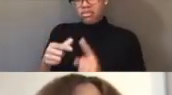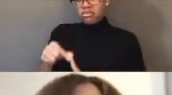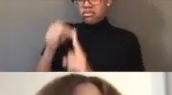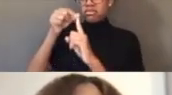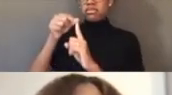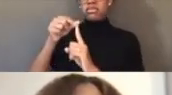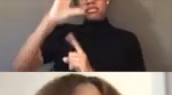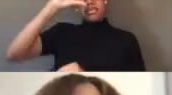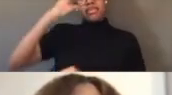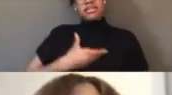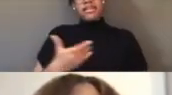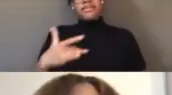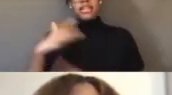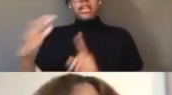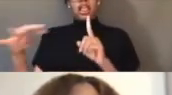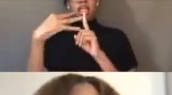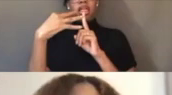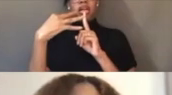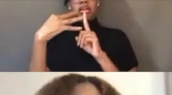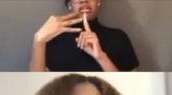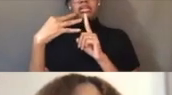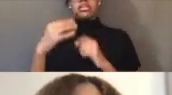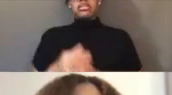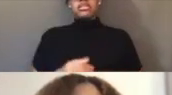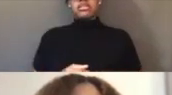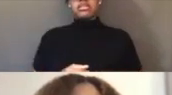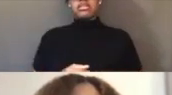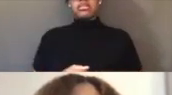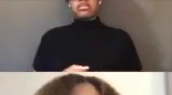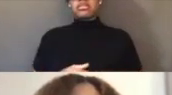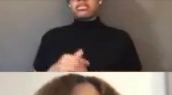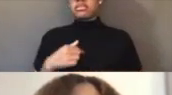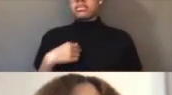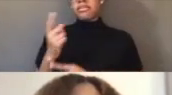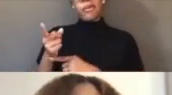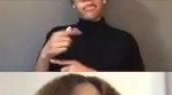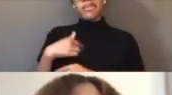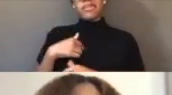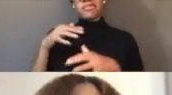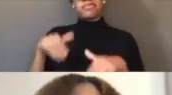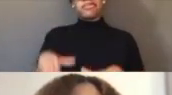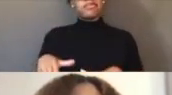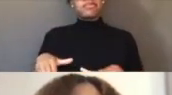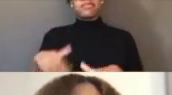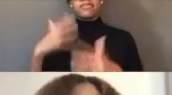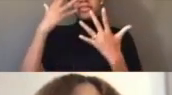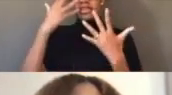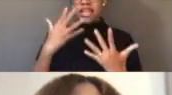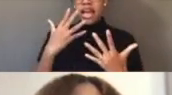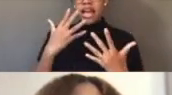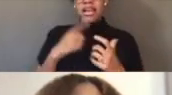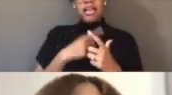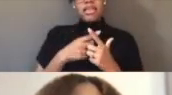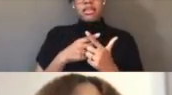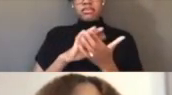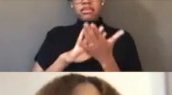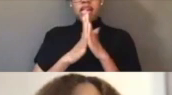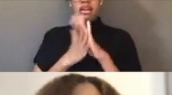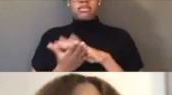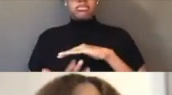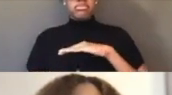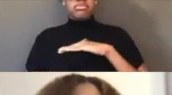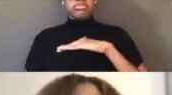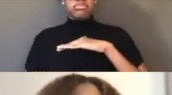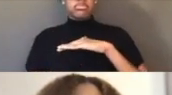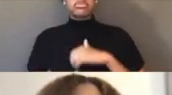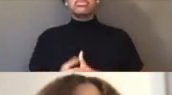speechless. And then I was sad. And then I was angry. New teachers, here's what I